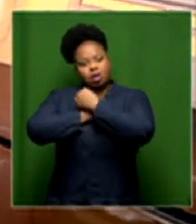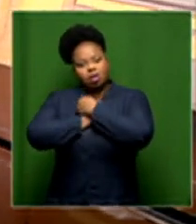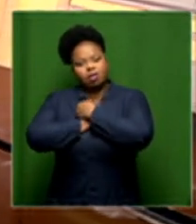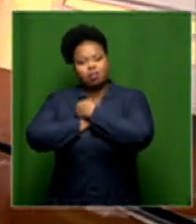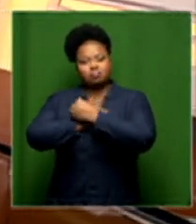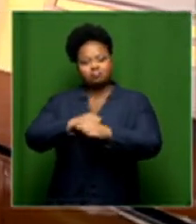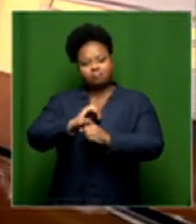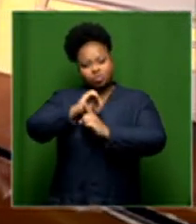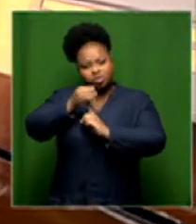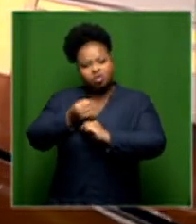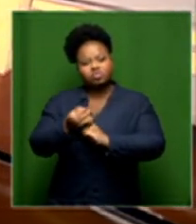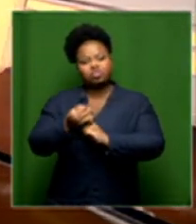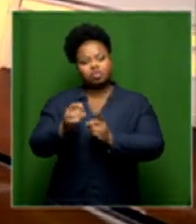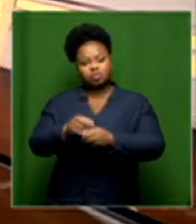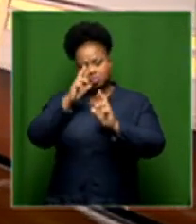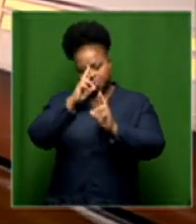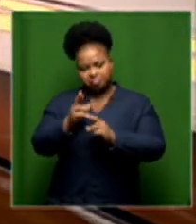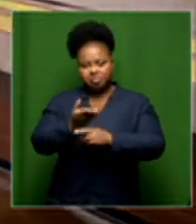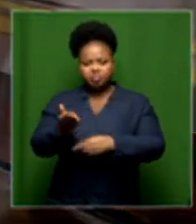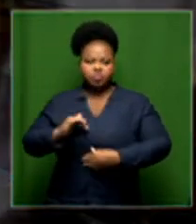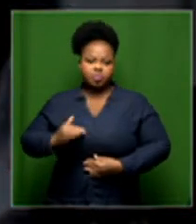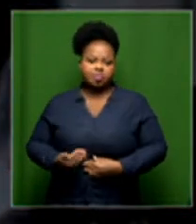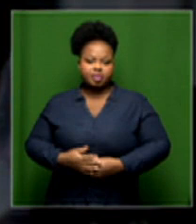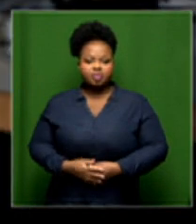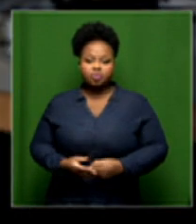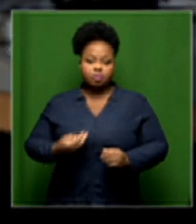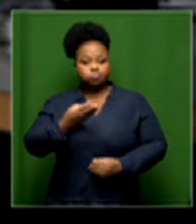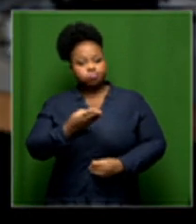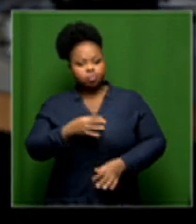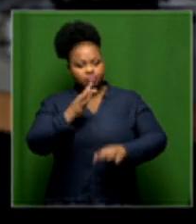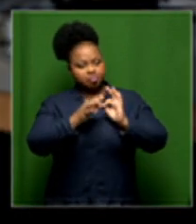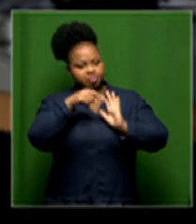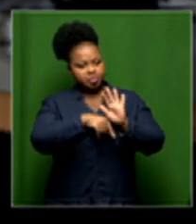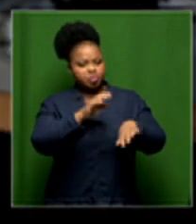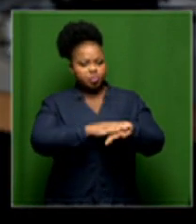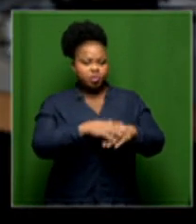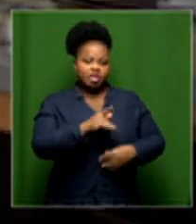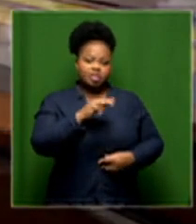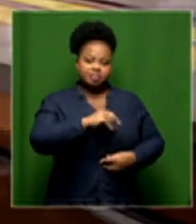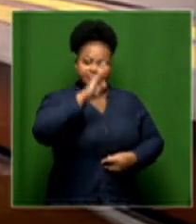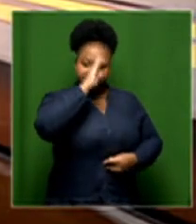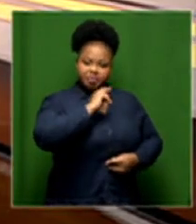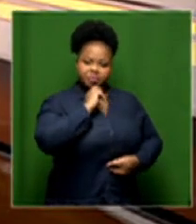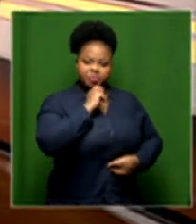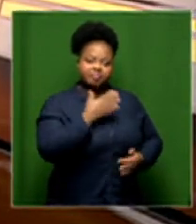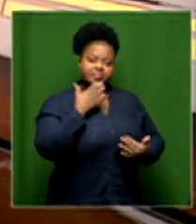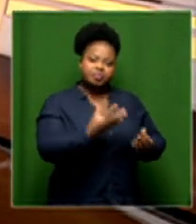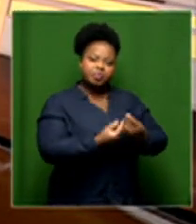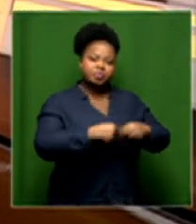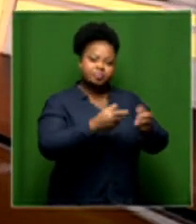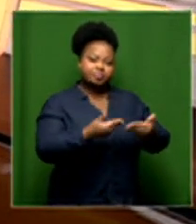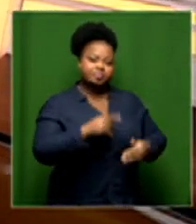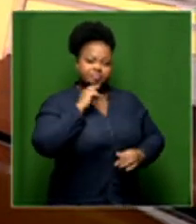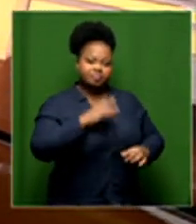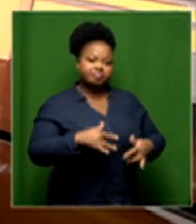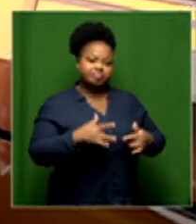the care, the protection towards women. He now joins us to tell us more about his musical journey. Kayton, a very good morning to you. Thanks for joining us. Welcome to